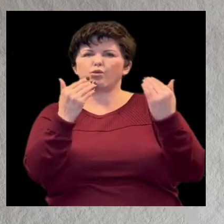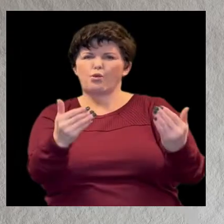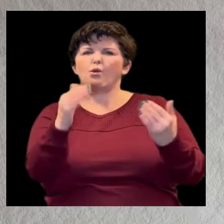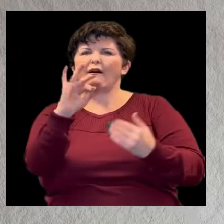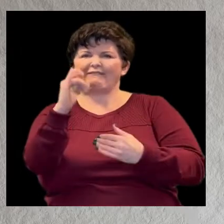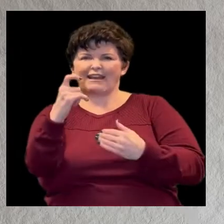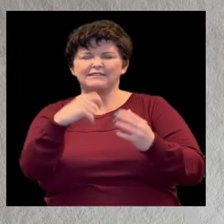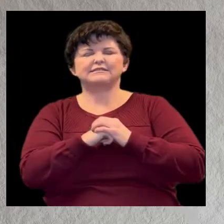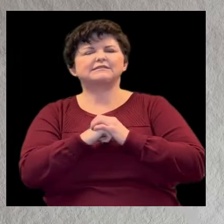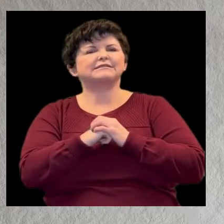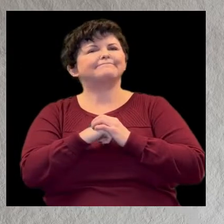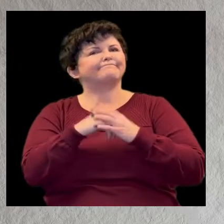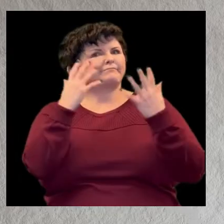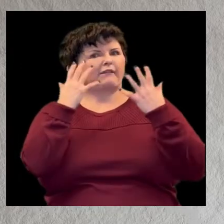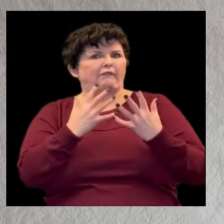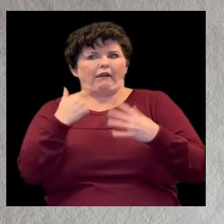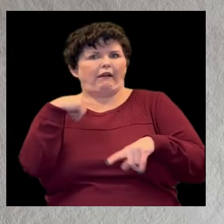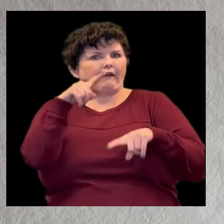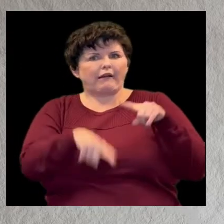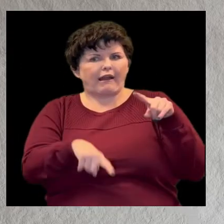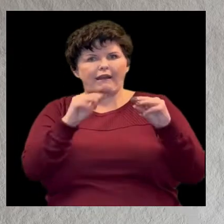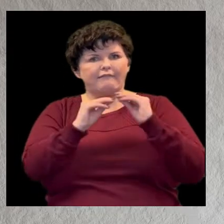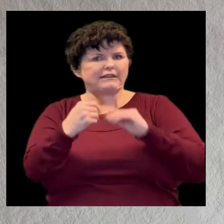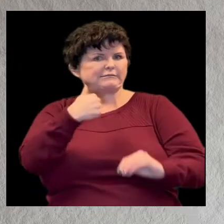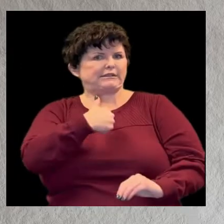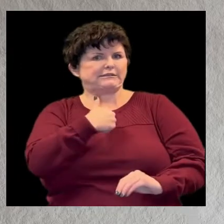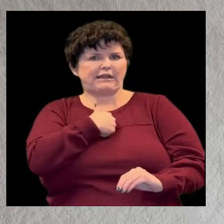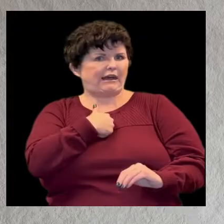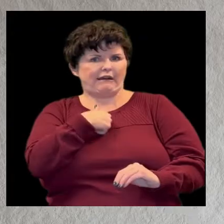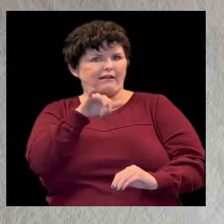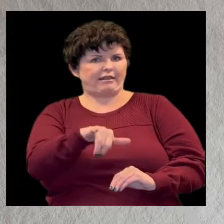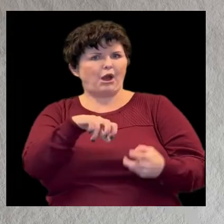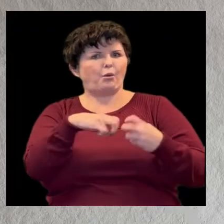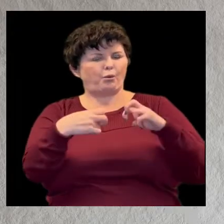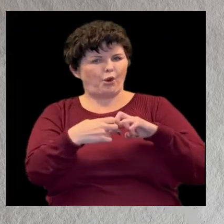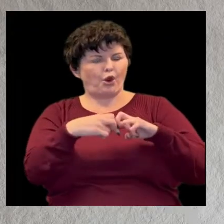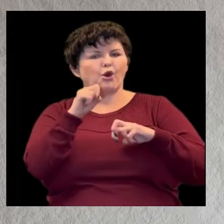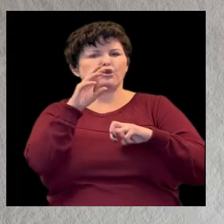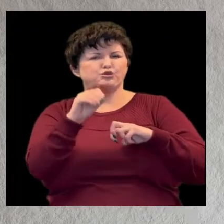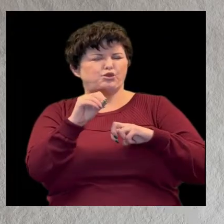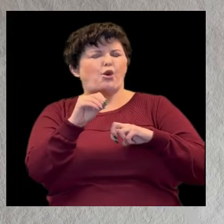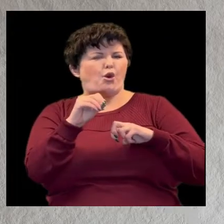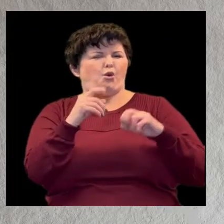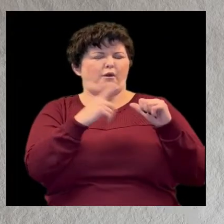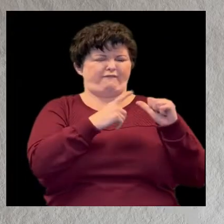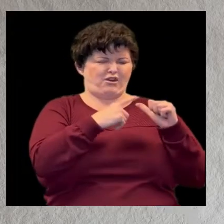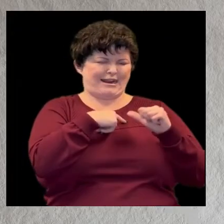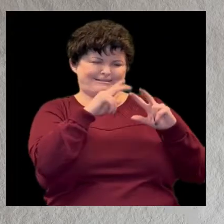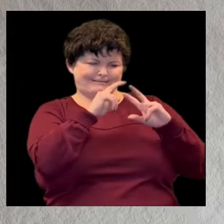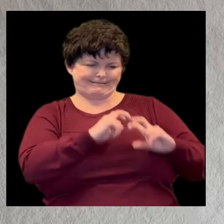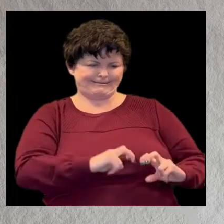And it was unfortunately a problem that I couldn't fix myself. So after evaluating the